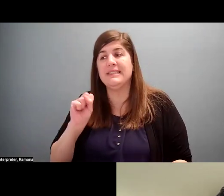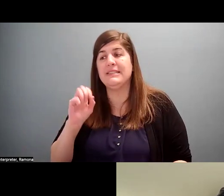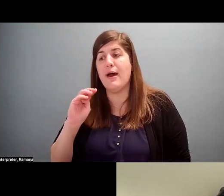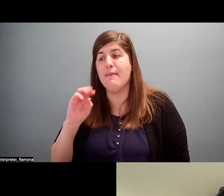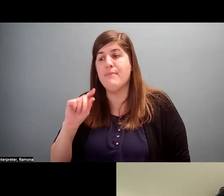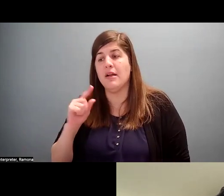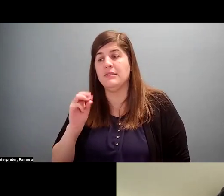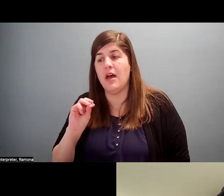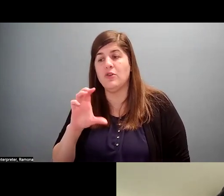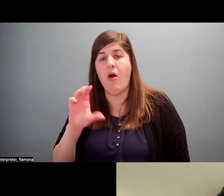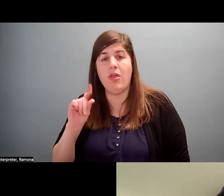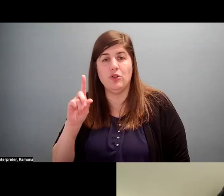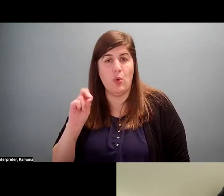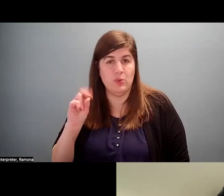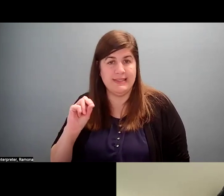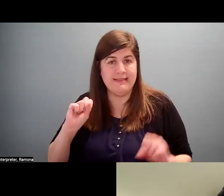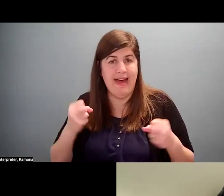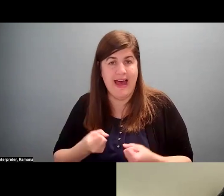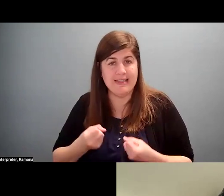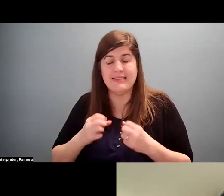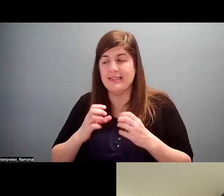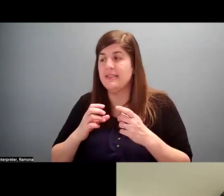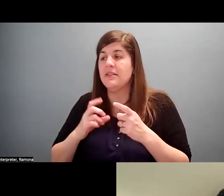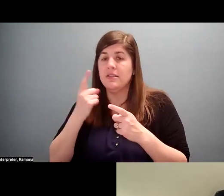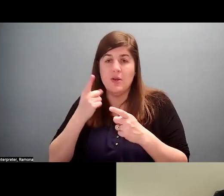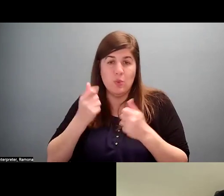What planet and star is most interesting to you?